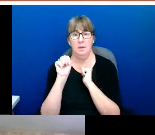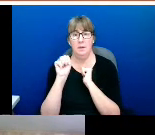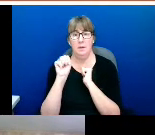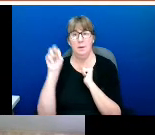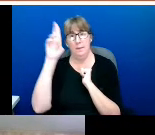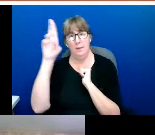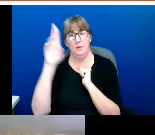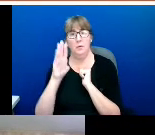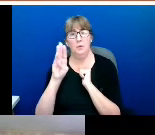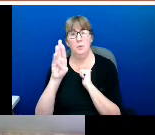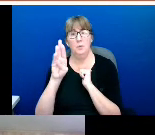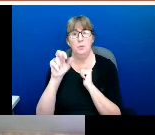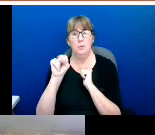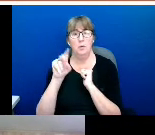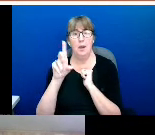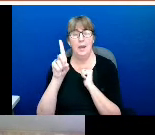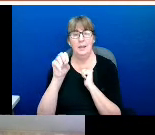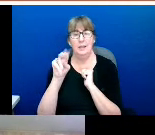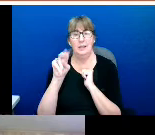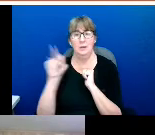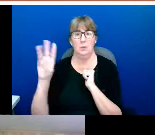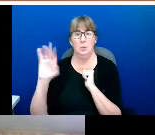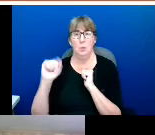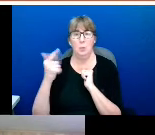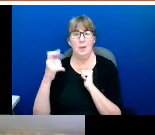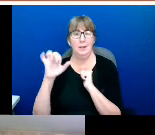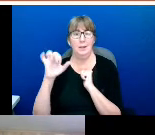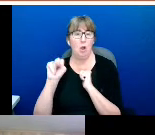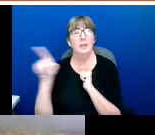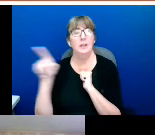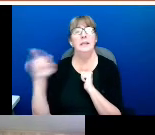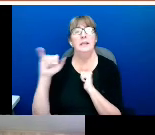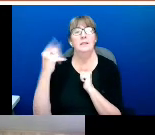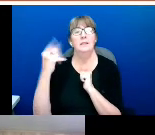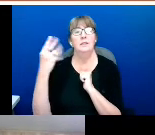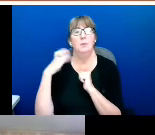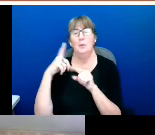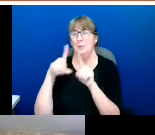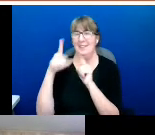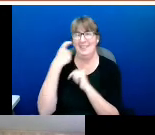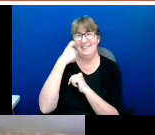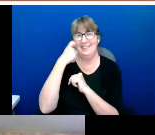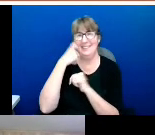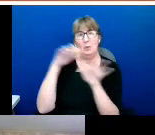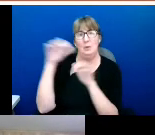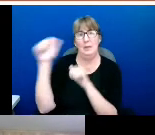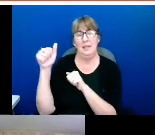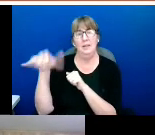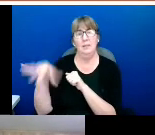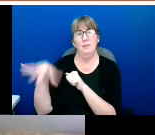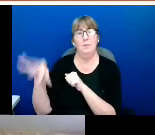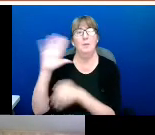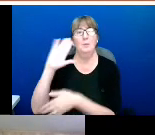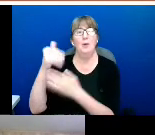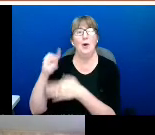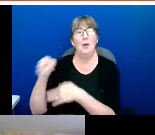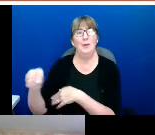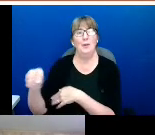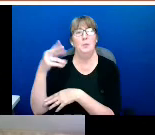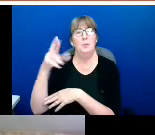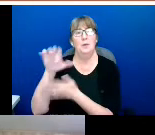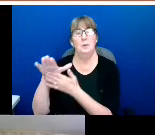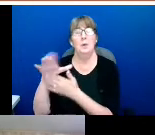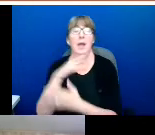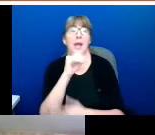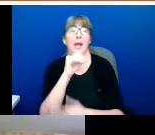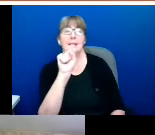the job coach. He actually has to step out and pick up his child from preschool. And I'm also here with Miss Stacy White, who's the